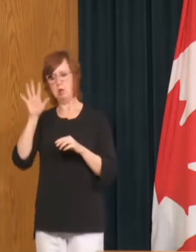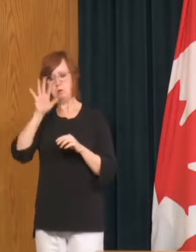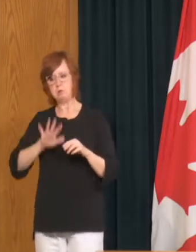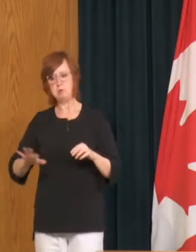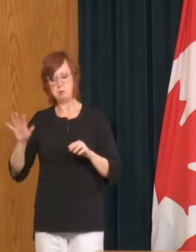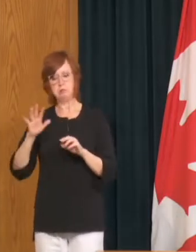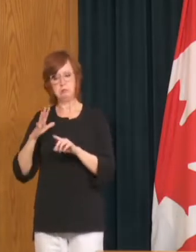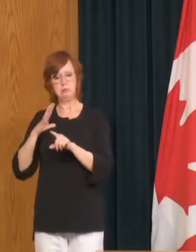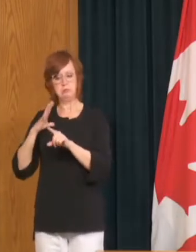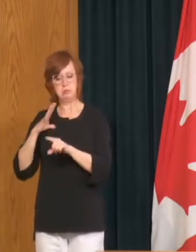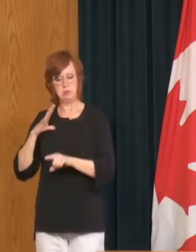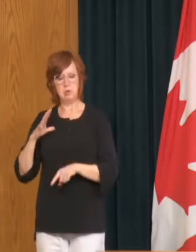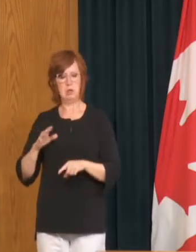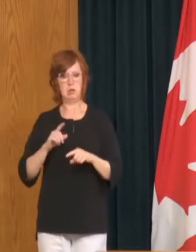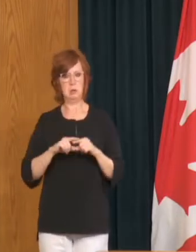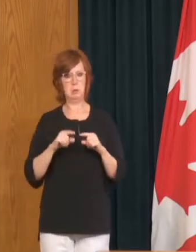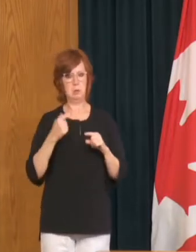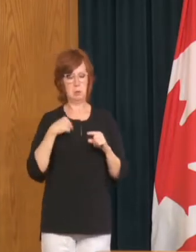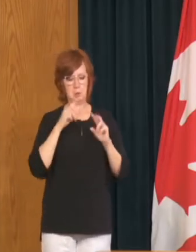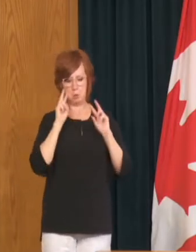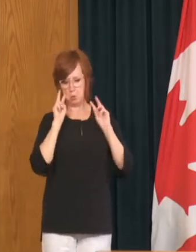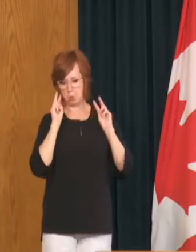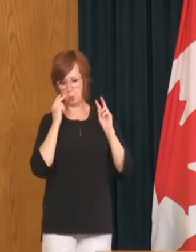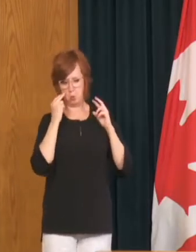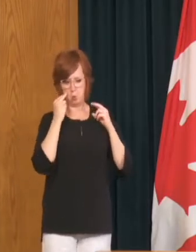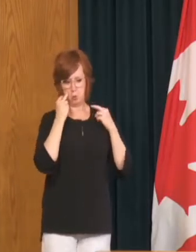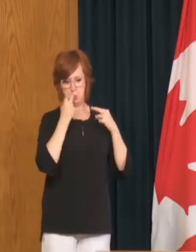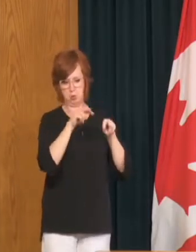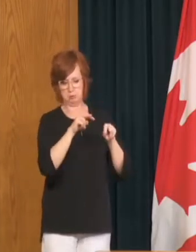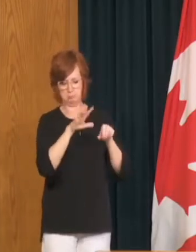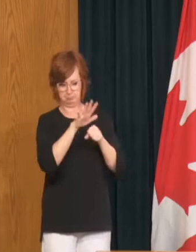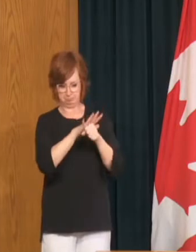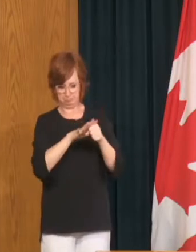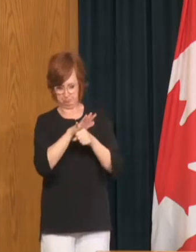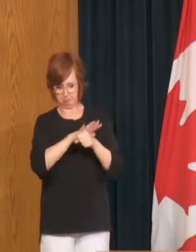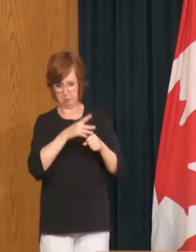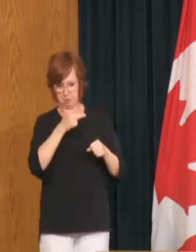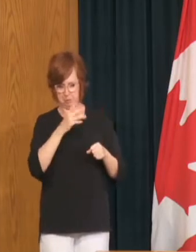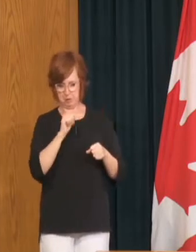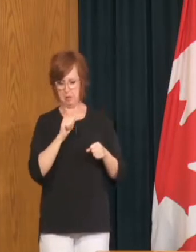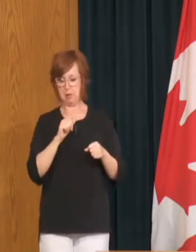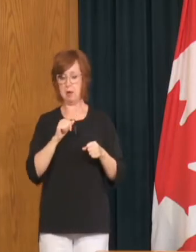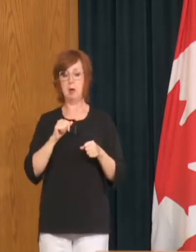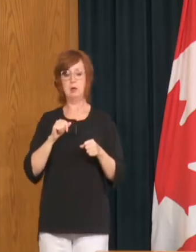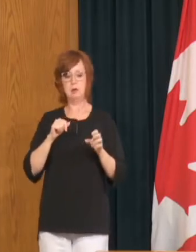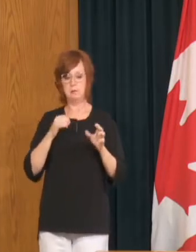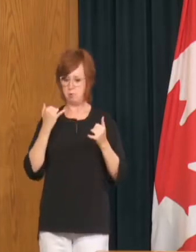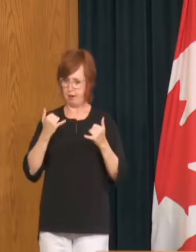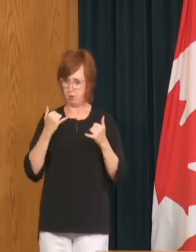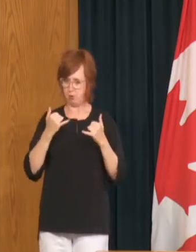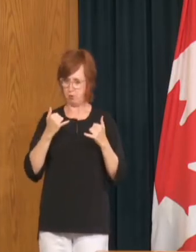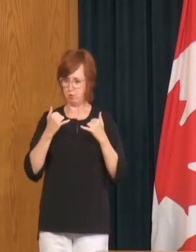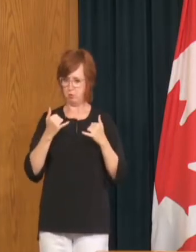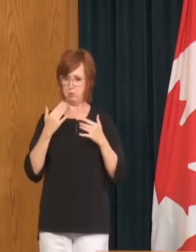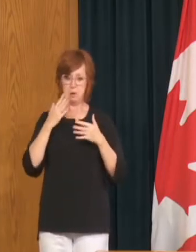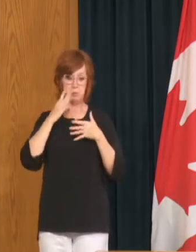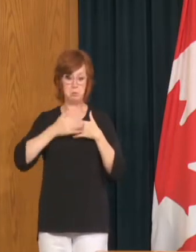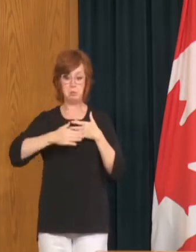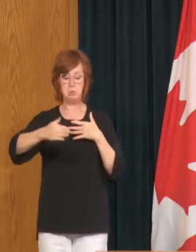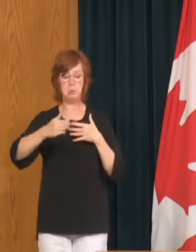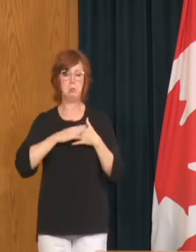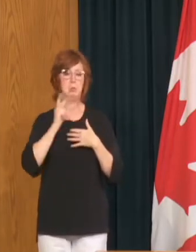slowing down, or reconsidering visitation to long-term care facilities, and also,